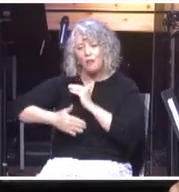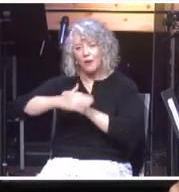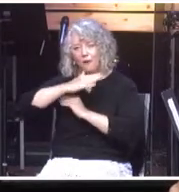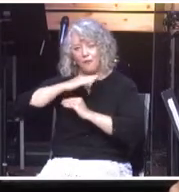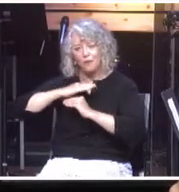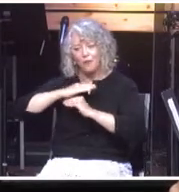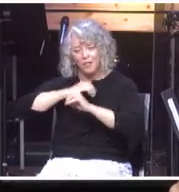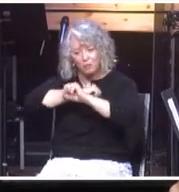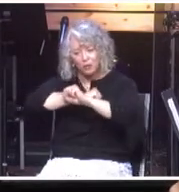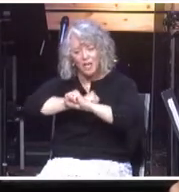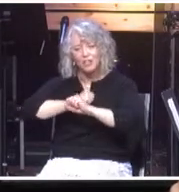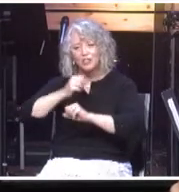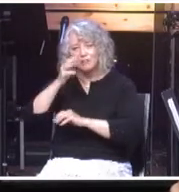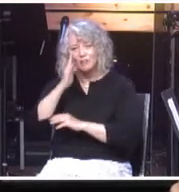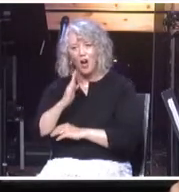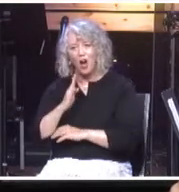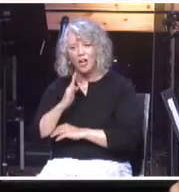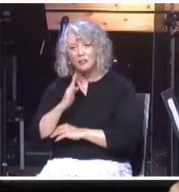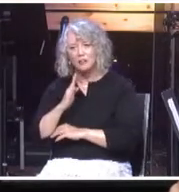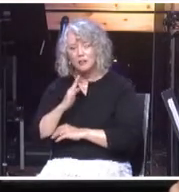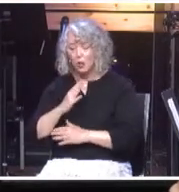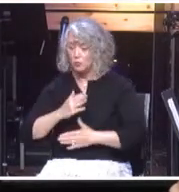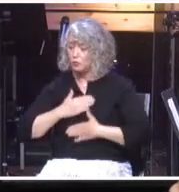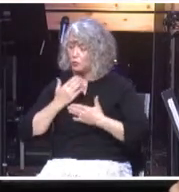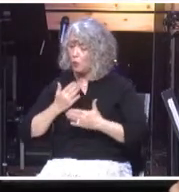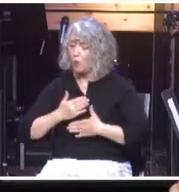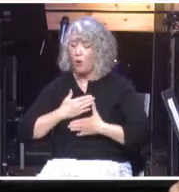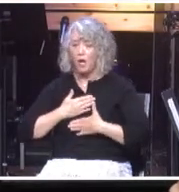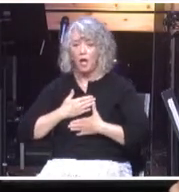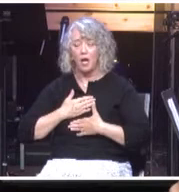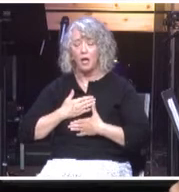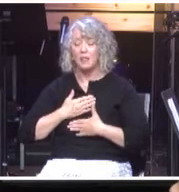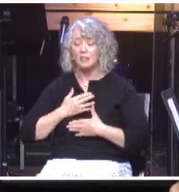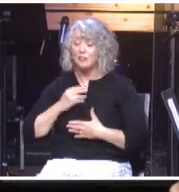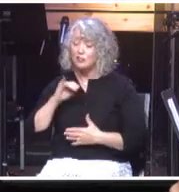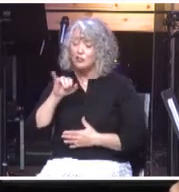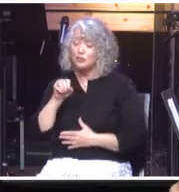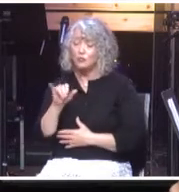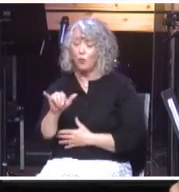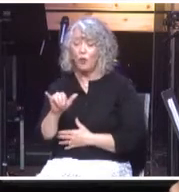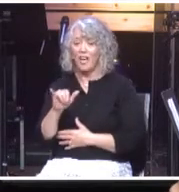gladness is the very foundation of your life and my life in Him.